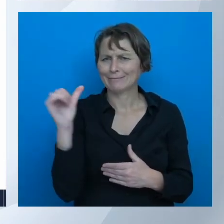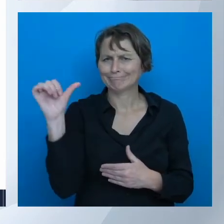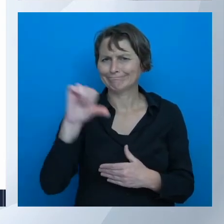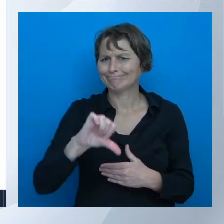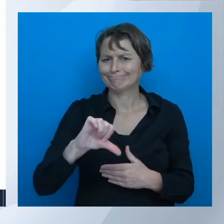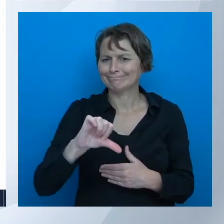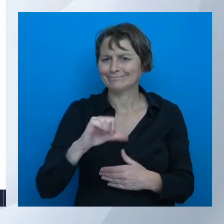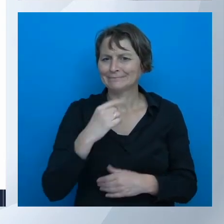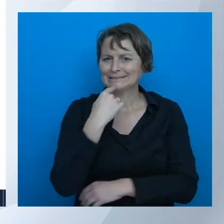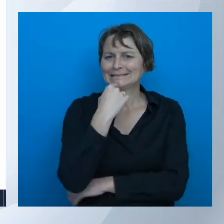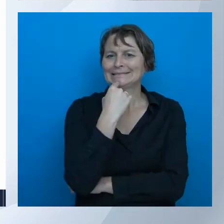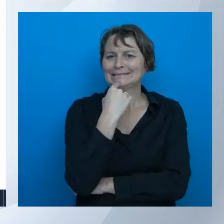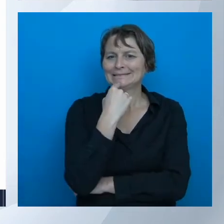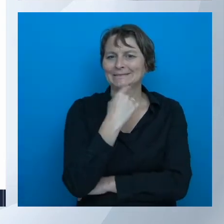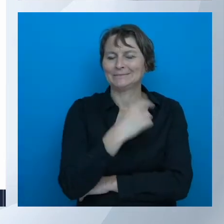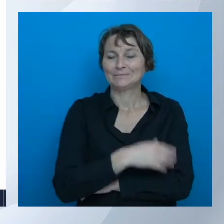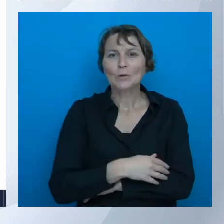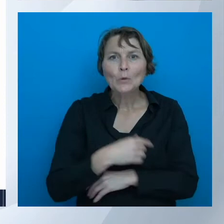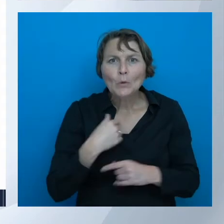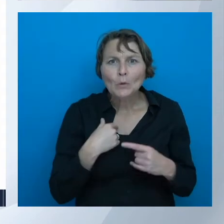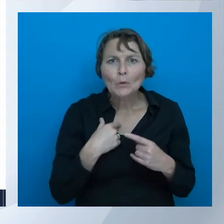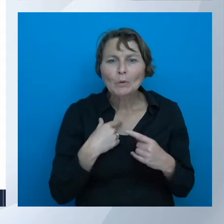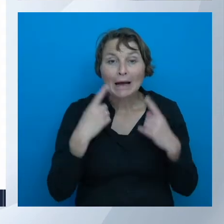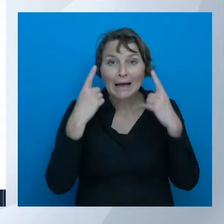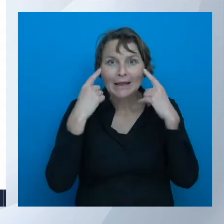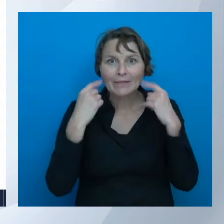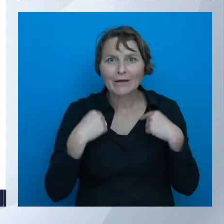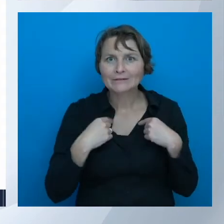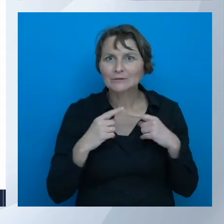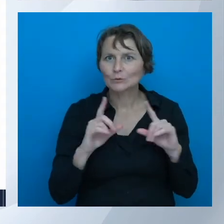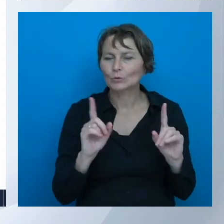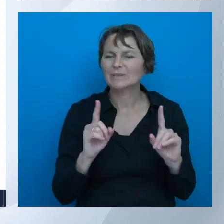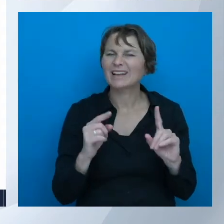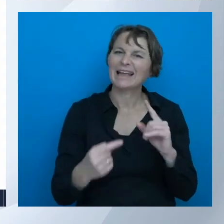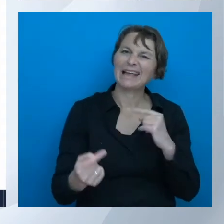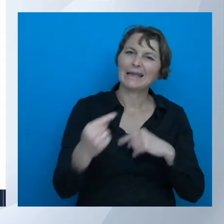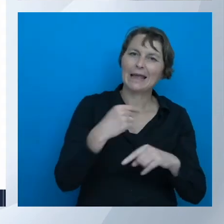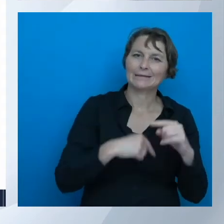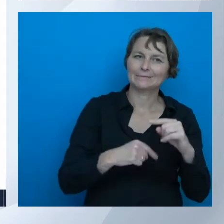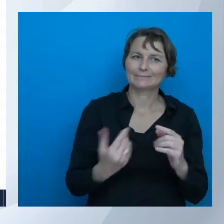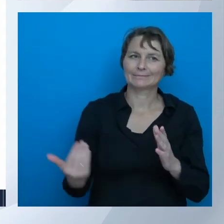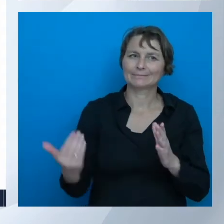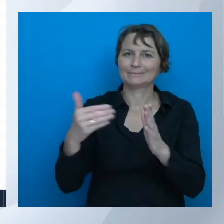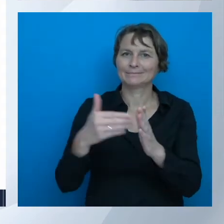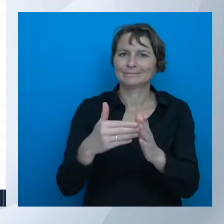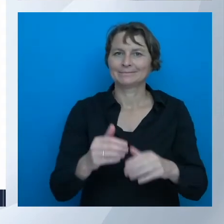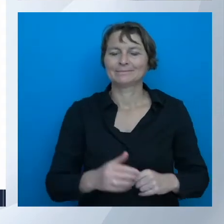I expected it to be. Let me try again.